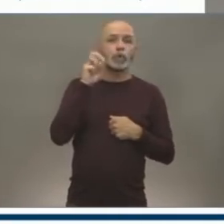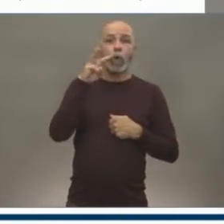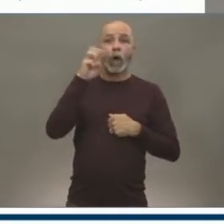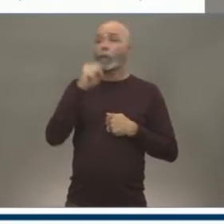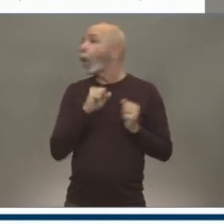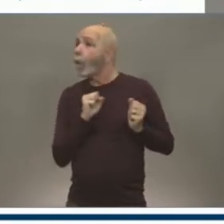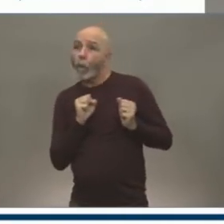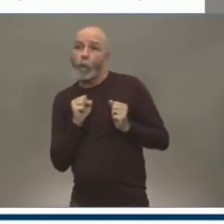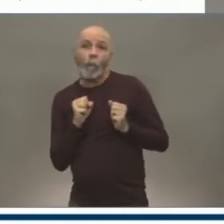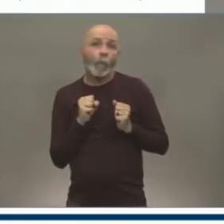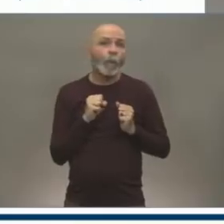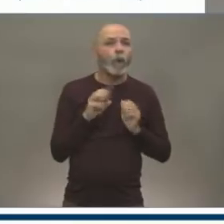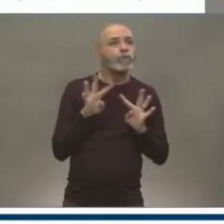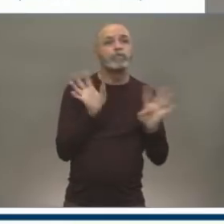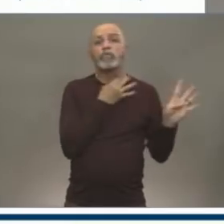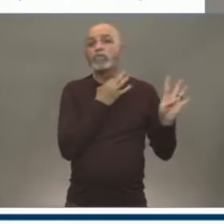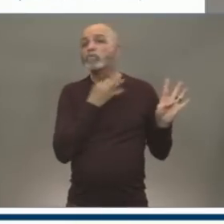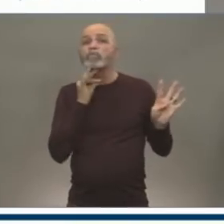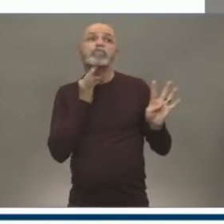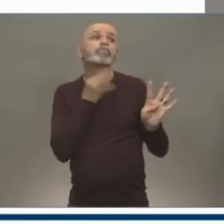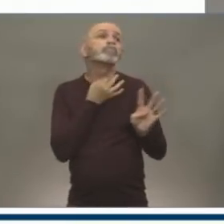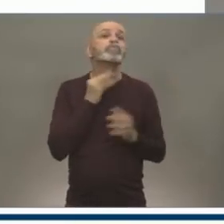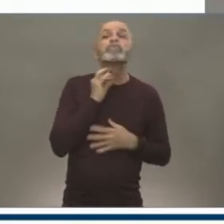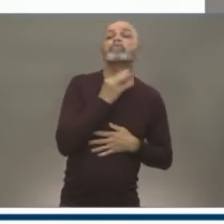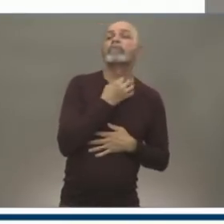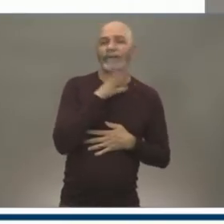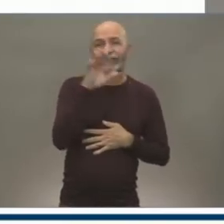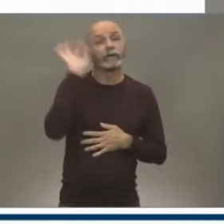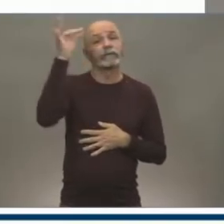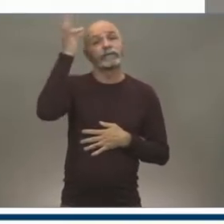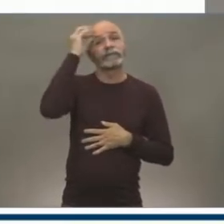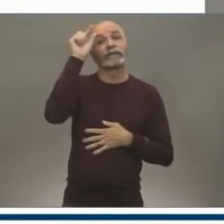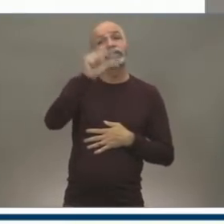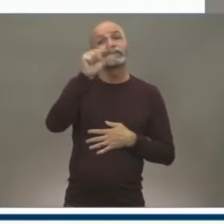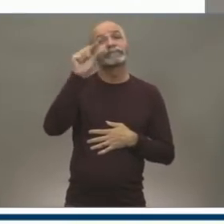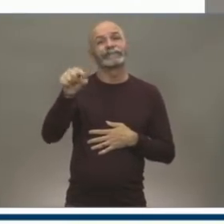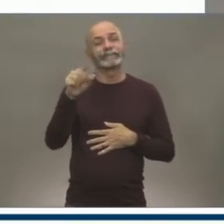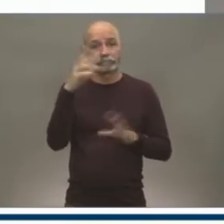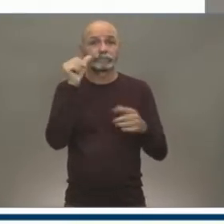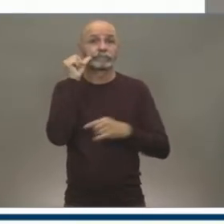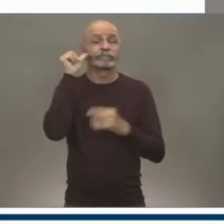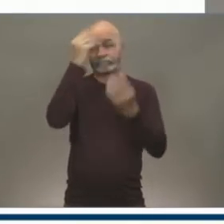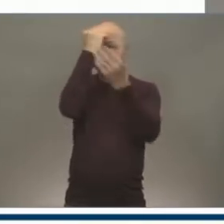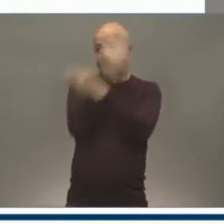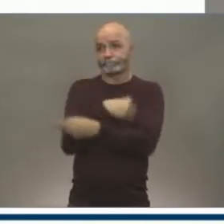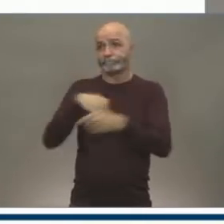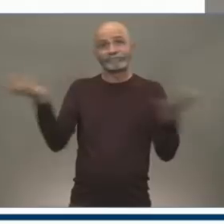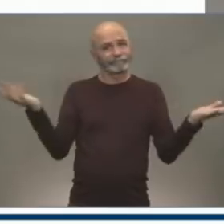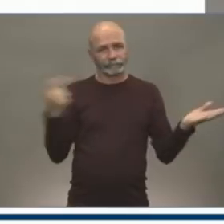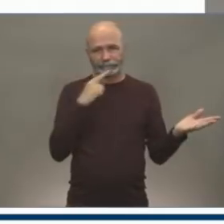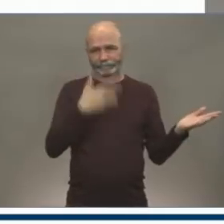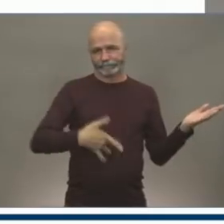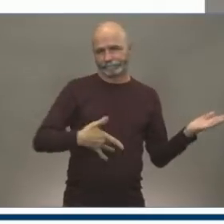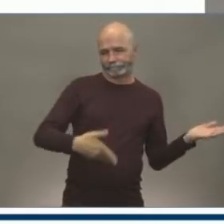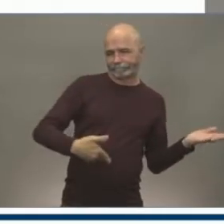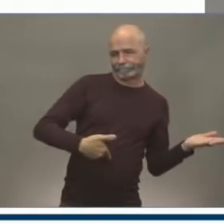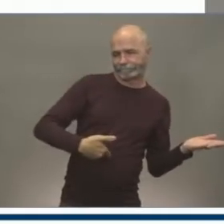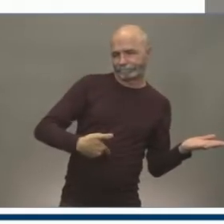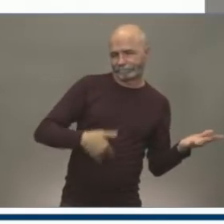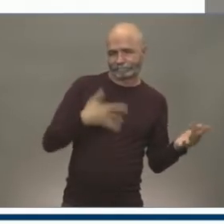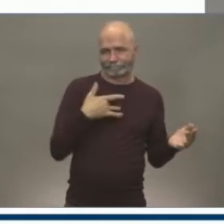interest. Yesterday, the federal government provided an update and said they were anticipating that we would be able to